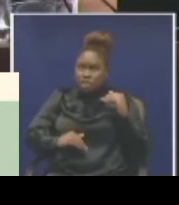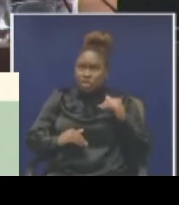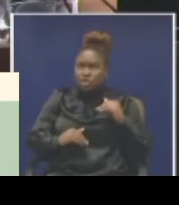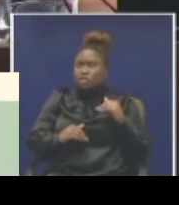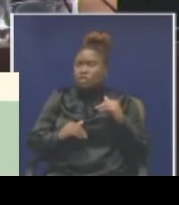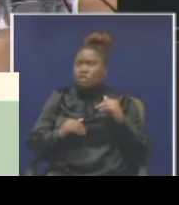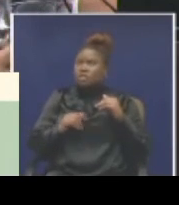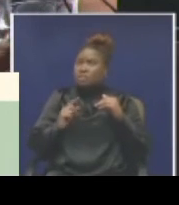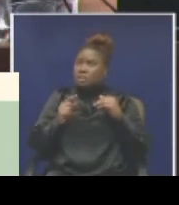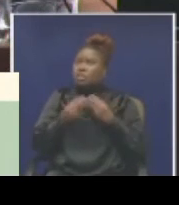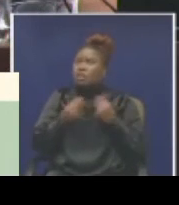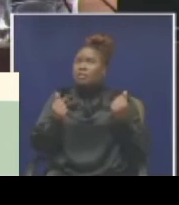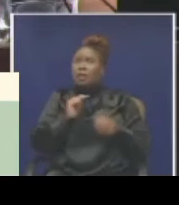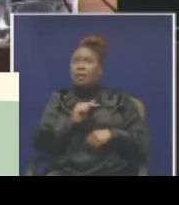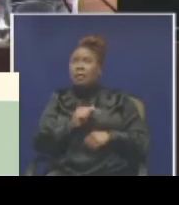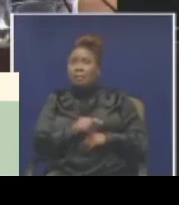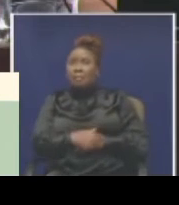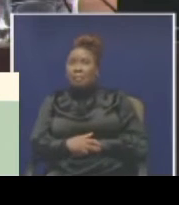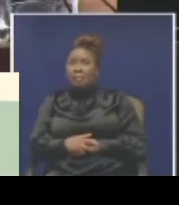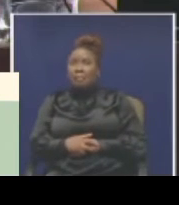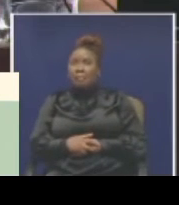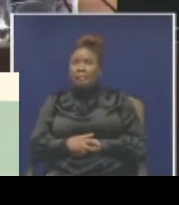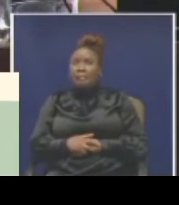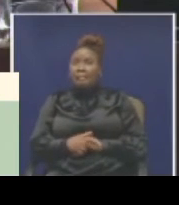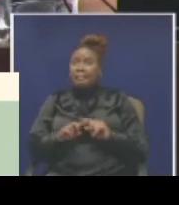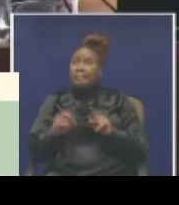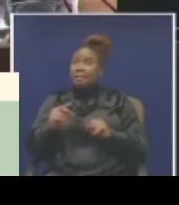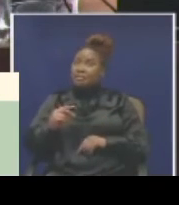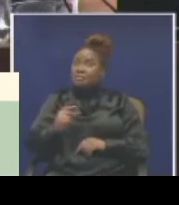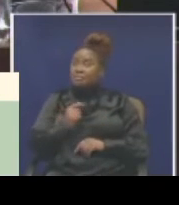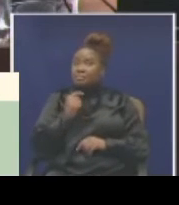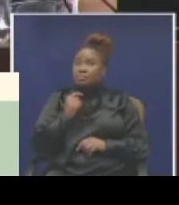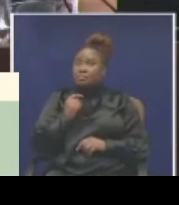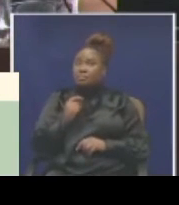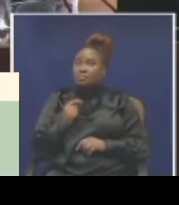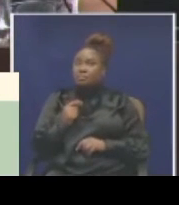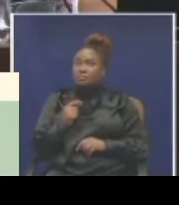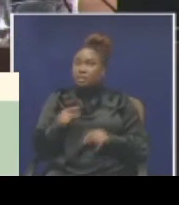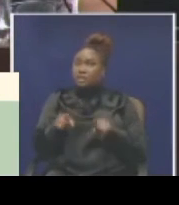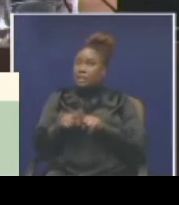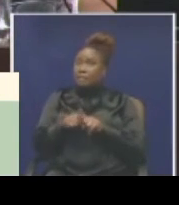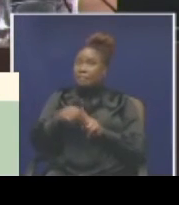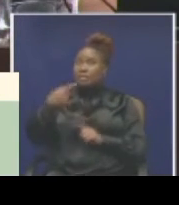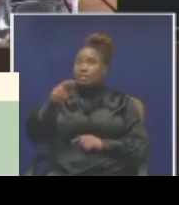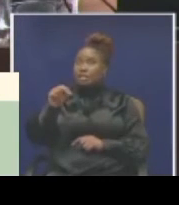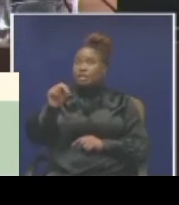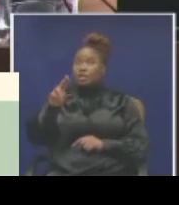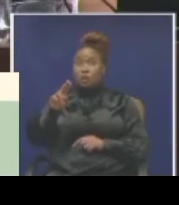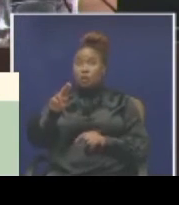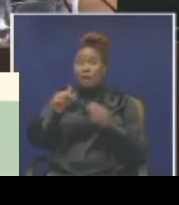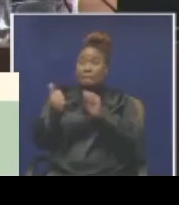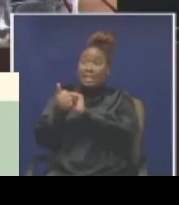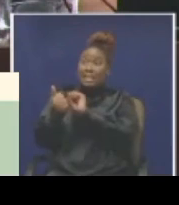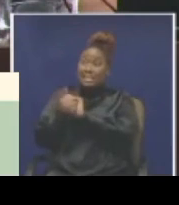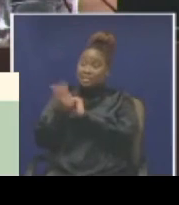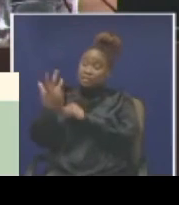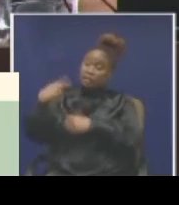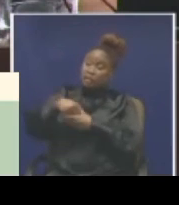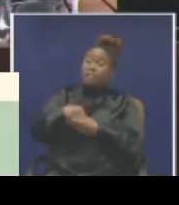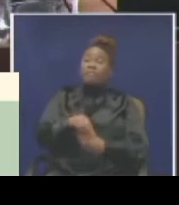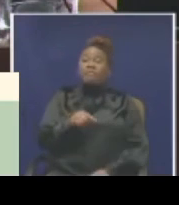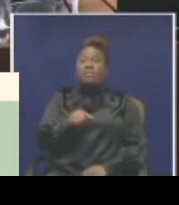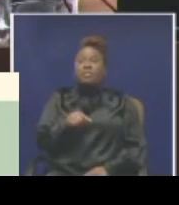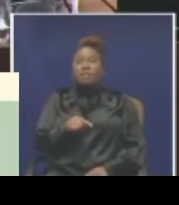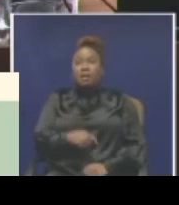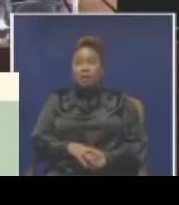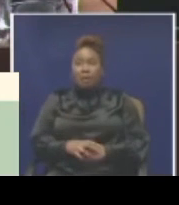be dealt with. You can say that, unfortunately, it involves the very same GNU partners of yours. Finally, it comes back